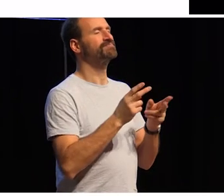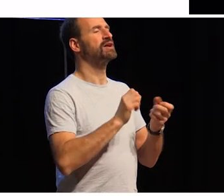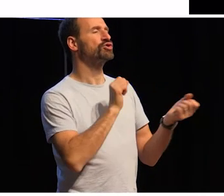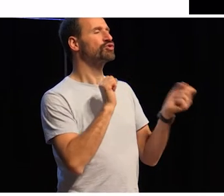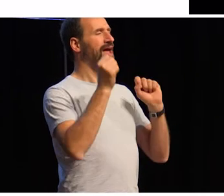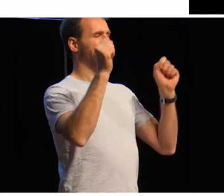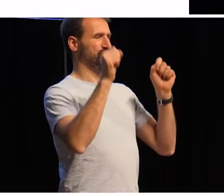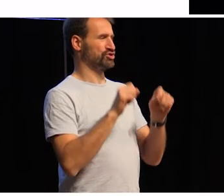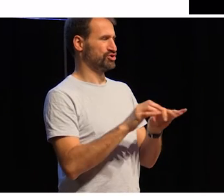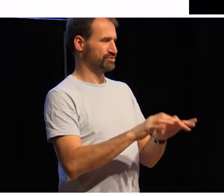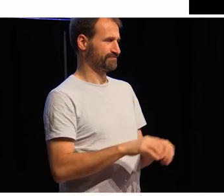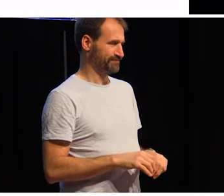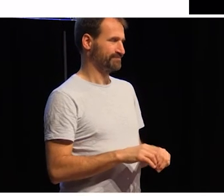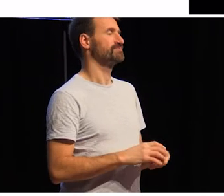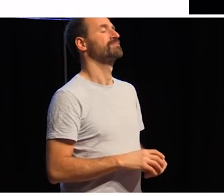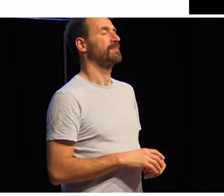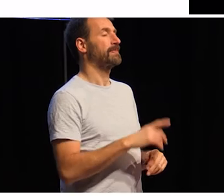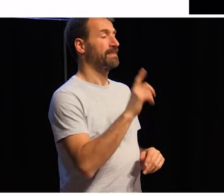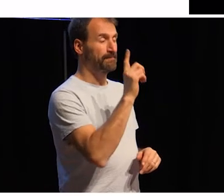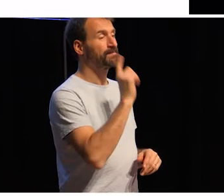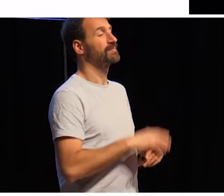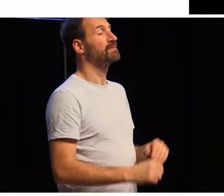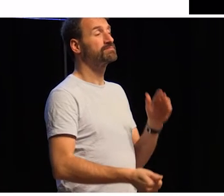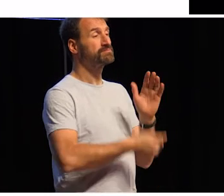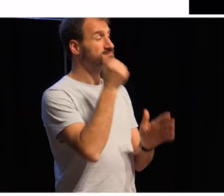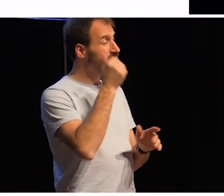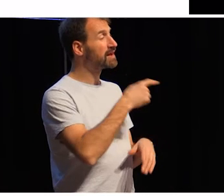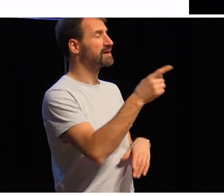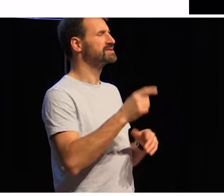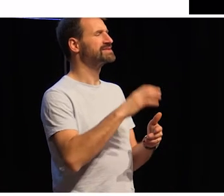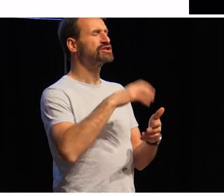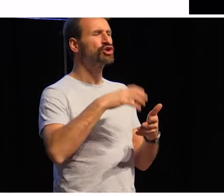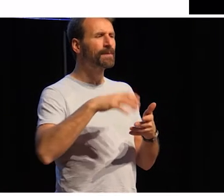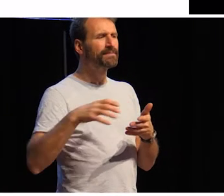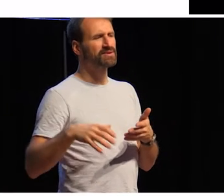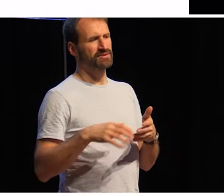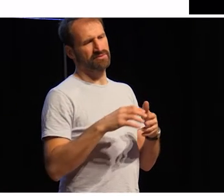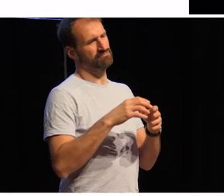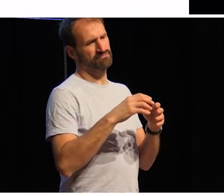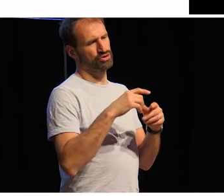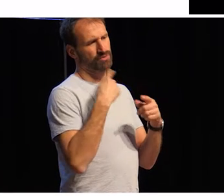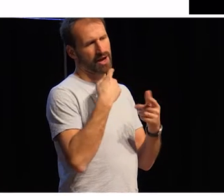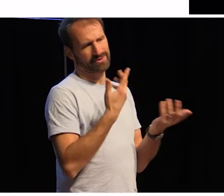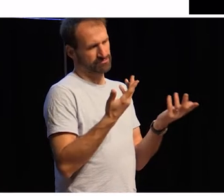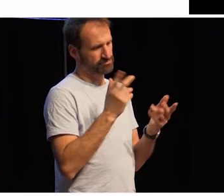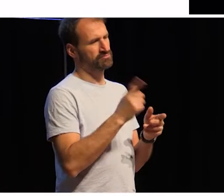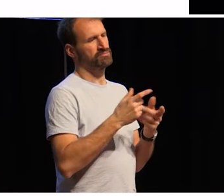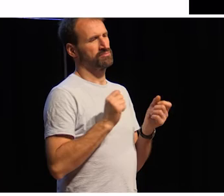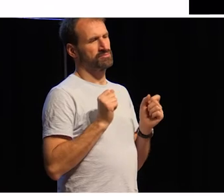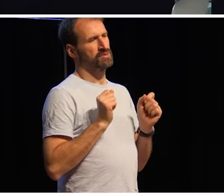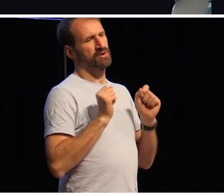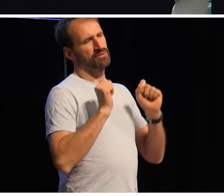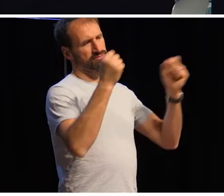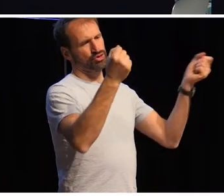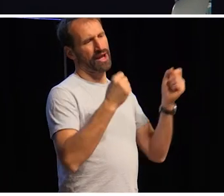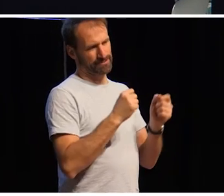Most script languages are dynamically typed. The The opposite of dynamically typed is statically